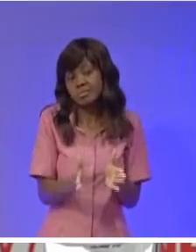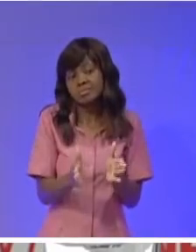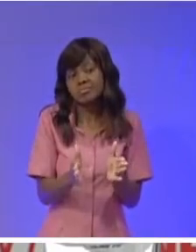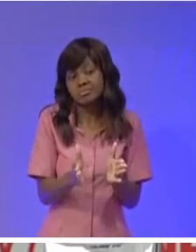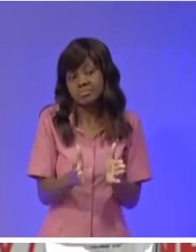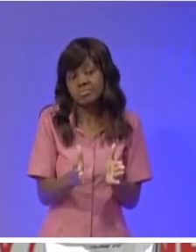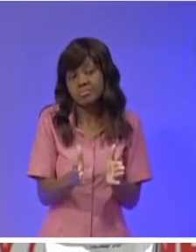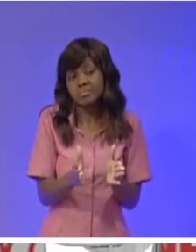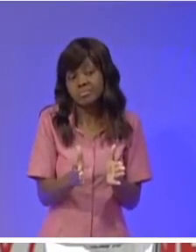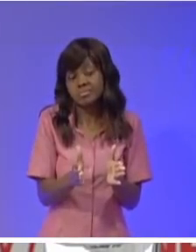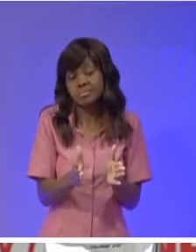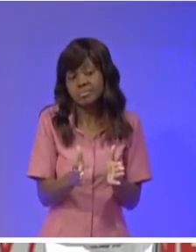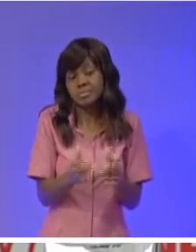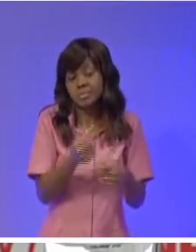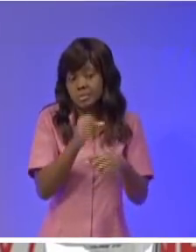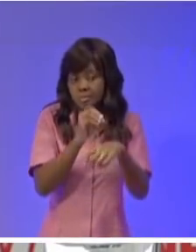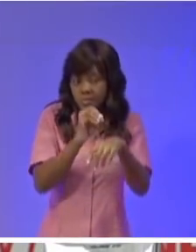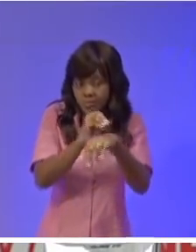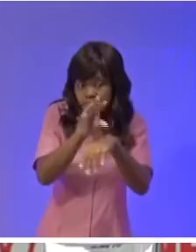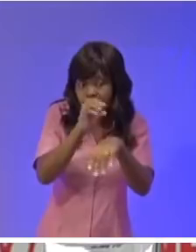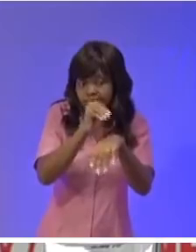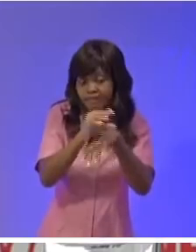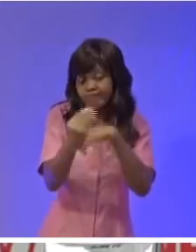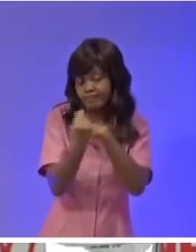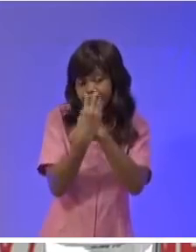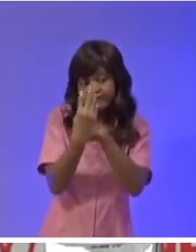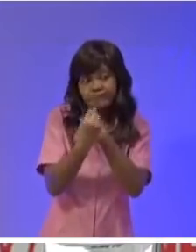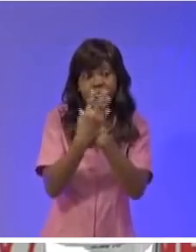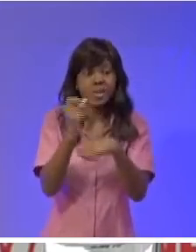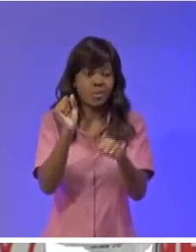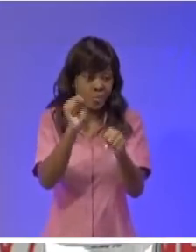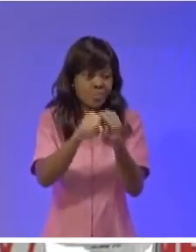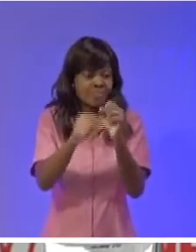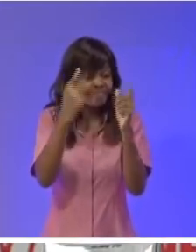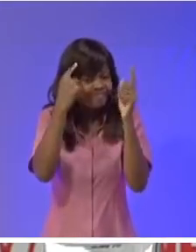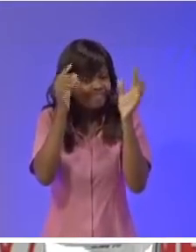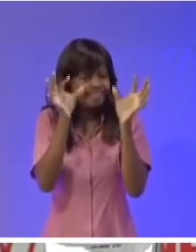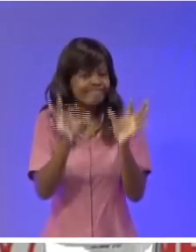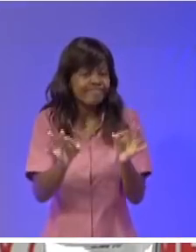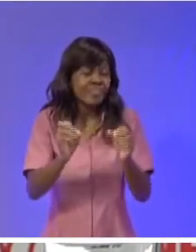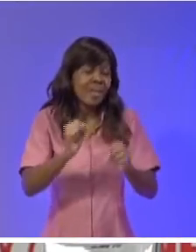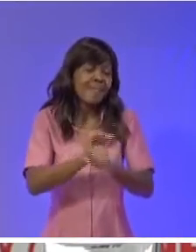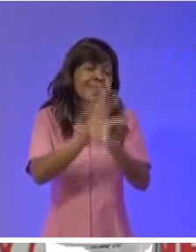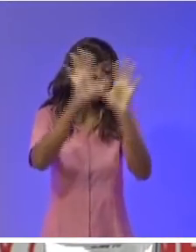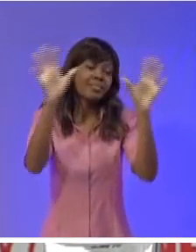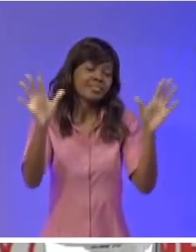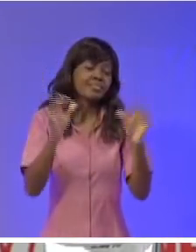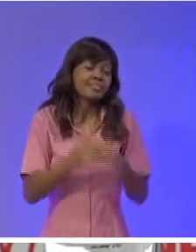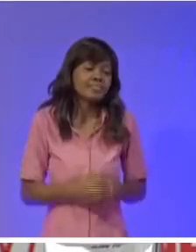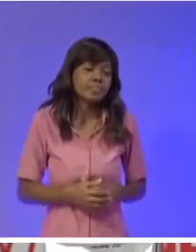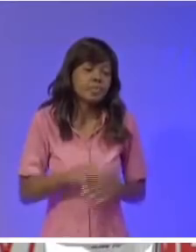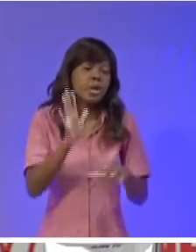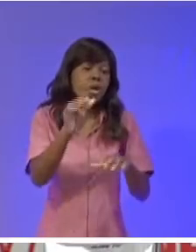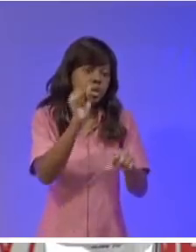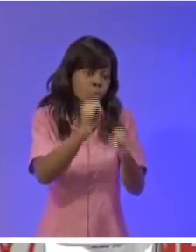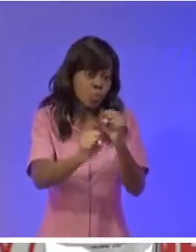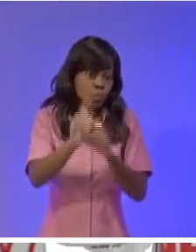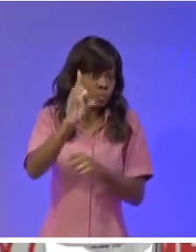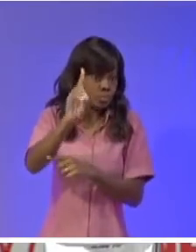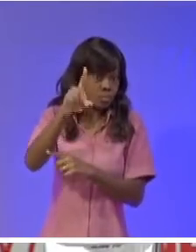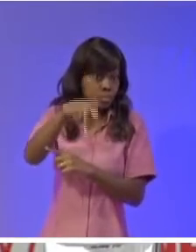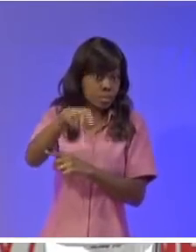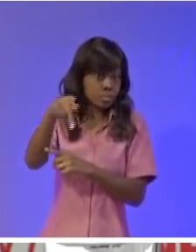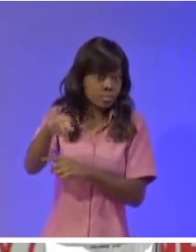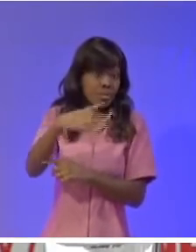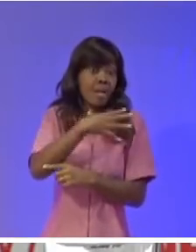legal advice to do just that. So the DPP and the TTPS will bring some level